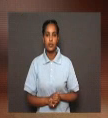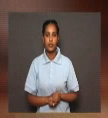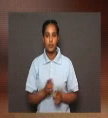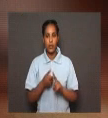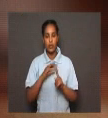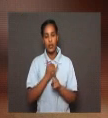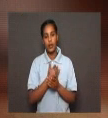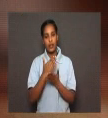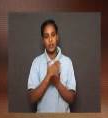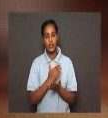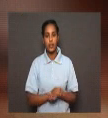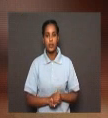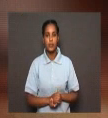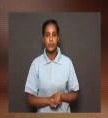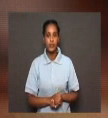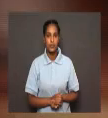Let's get back to our lesson.